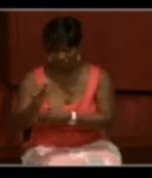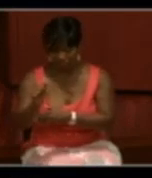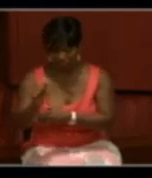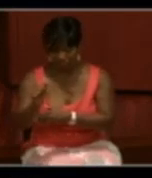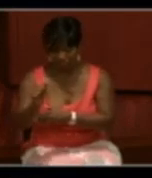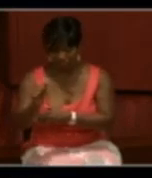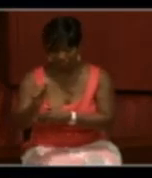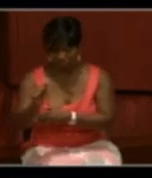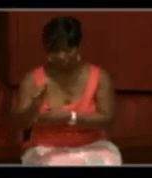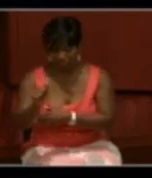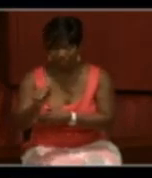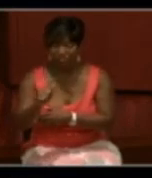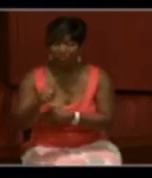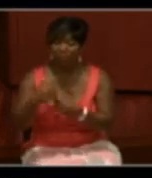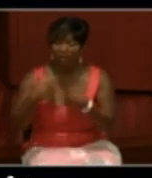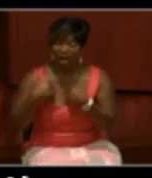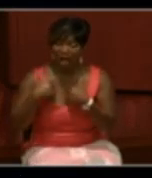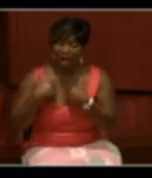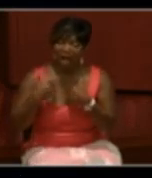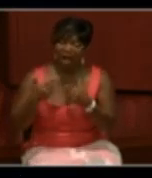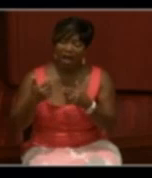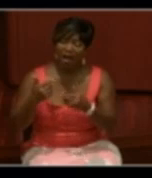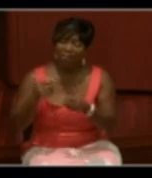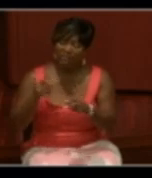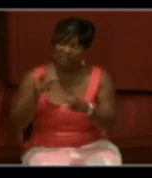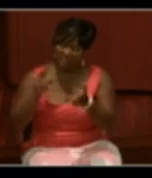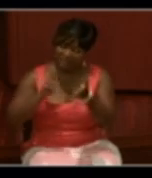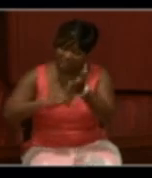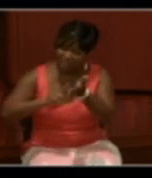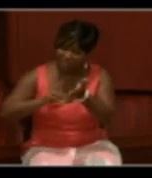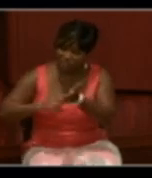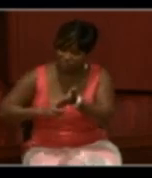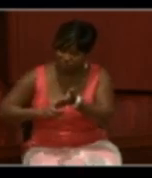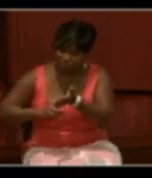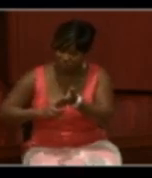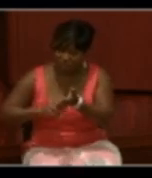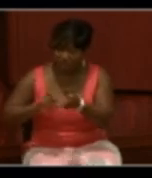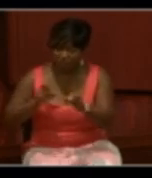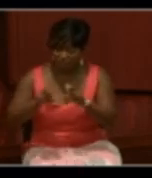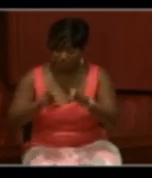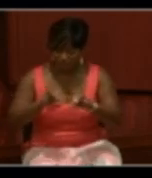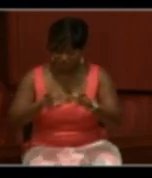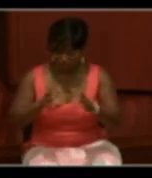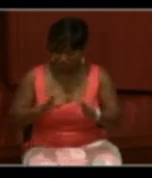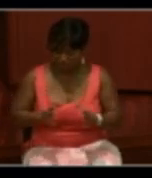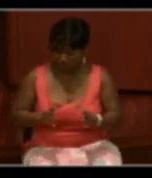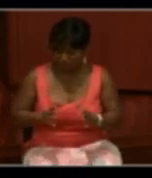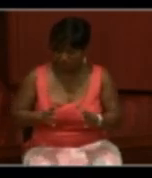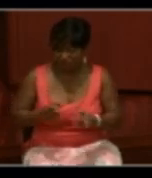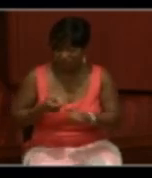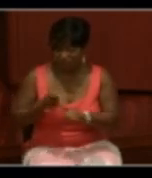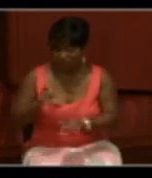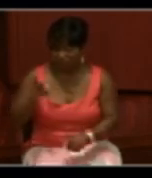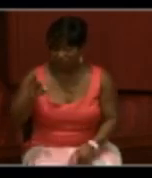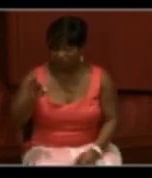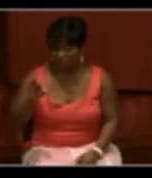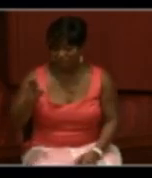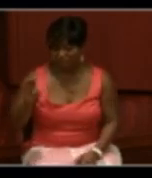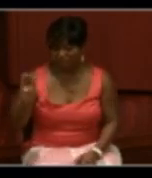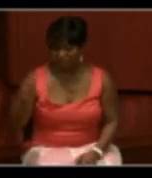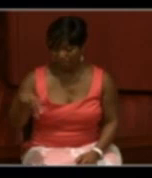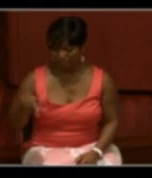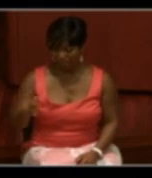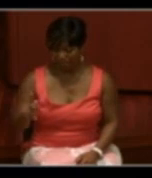we have surviving signatures of depositors for 29 of the Freedmen's Banks, or of the various branches